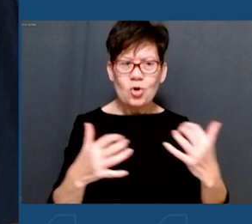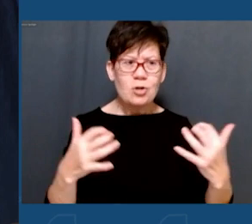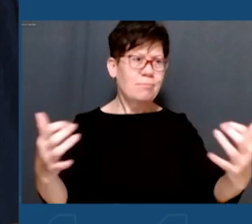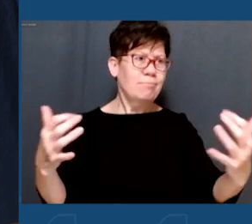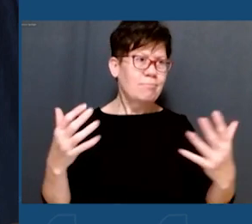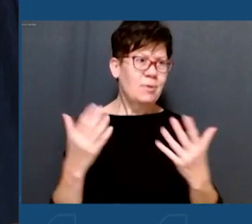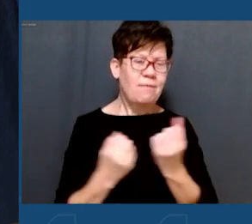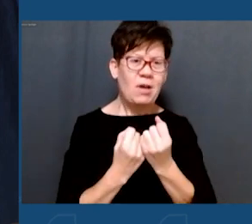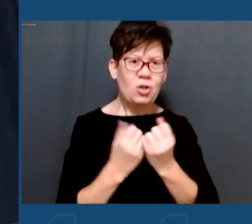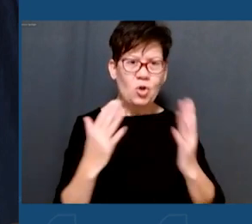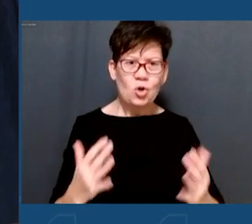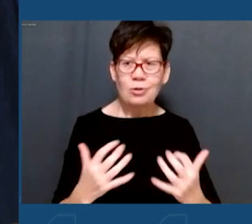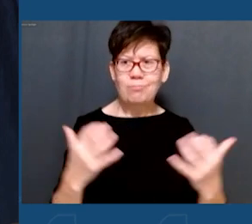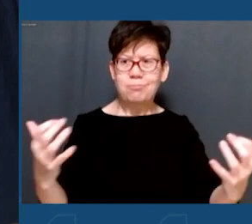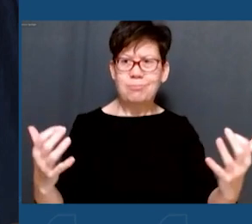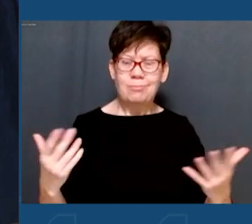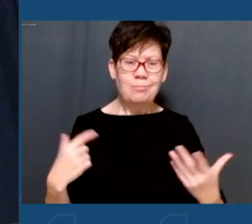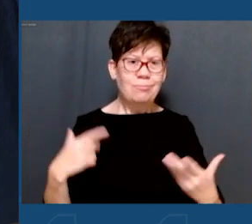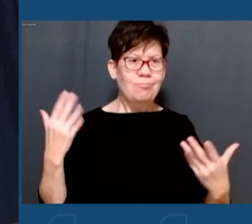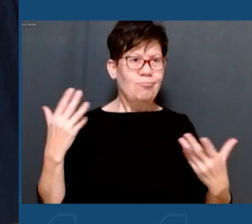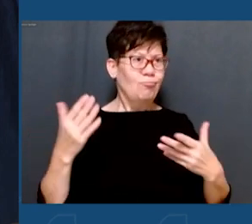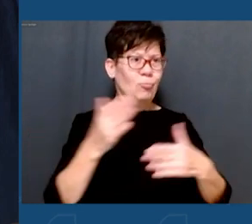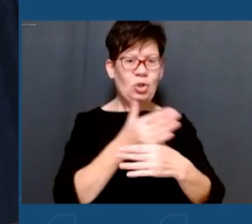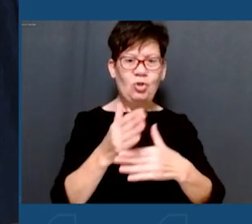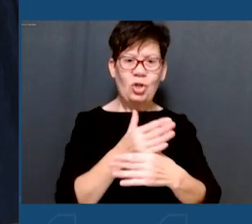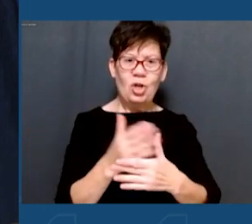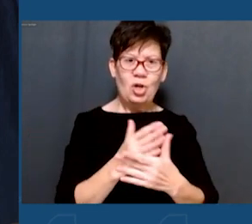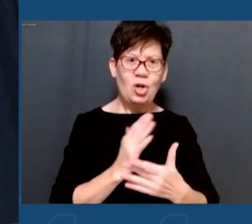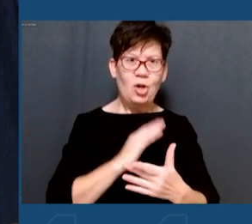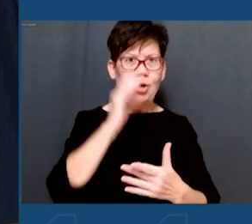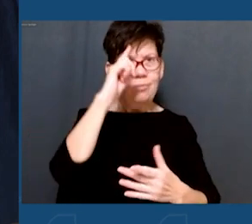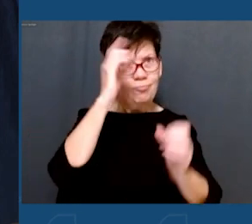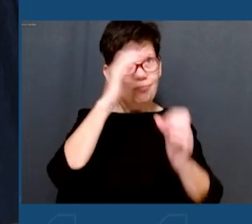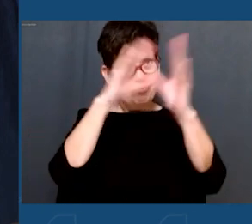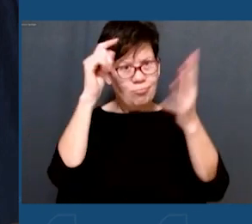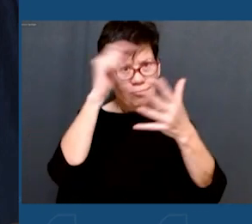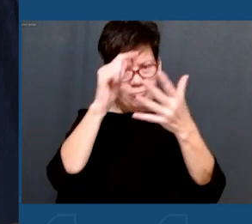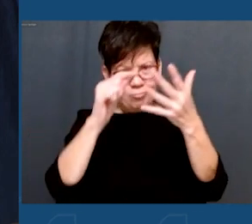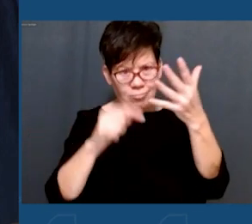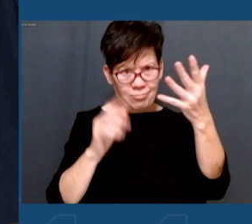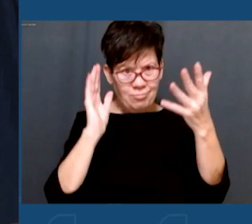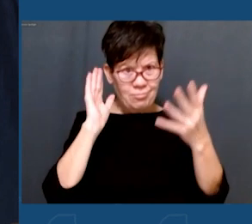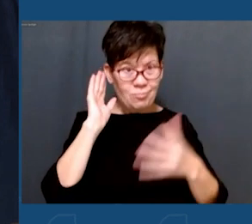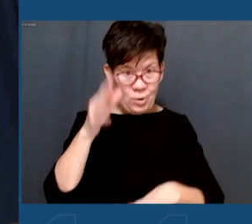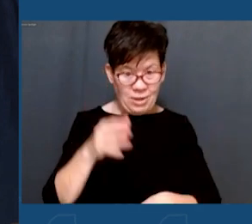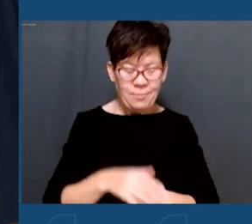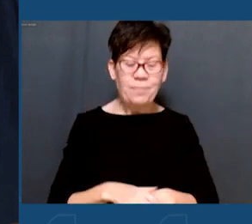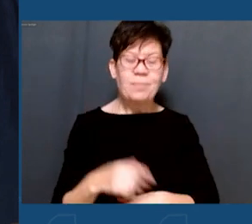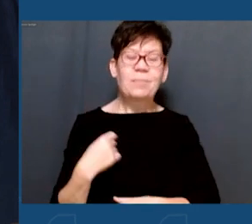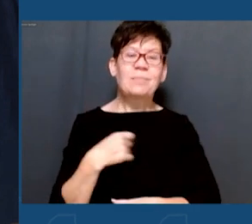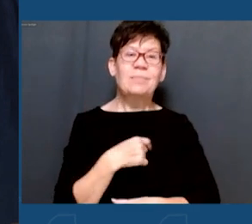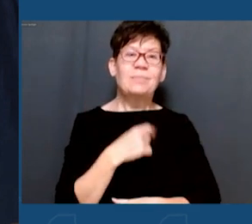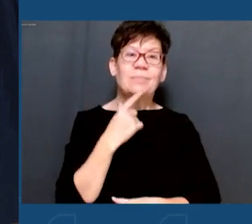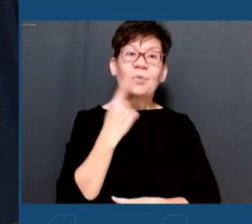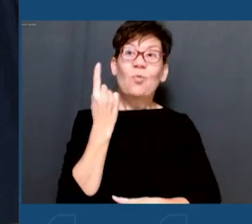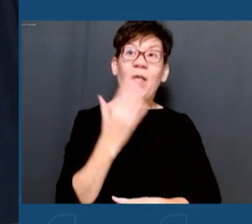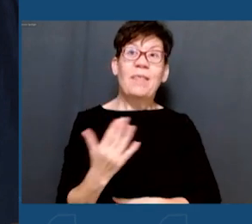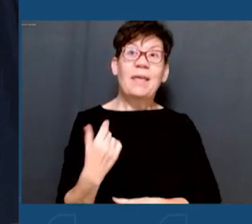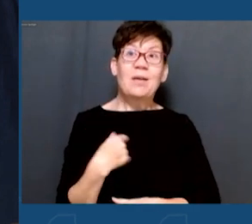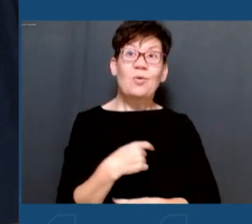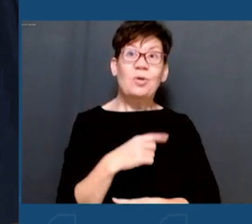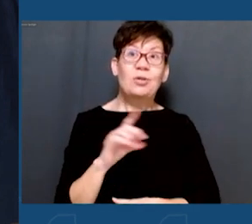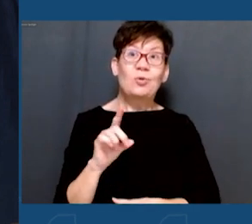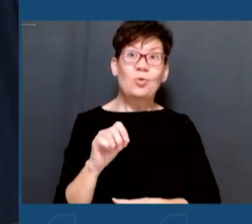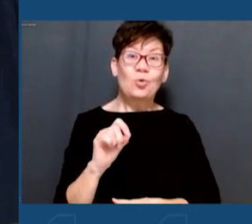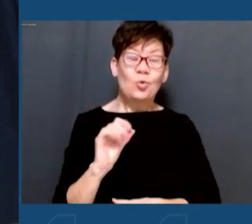going to bring to this community. We're going to connect visitors to aquatic life, and we're going to do the one thing we are so good at, and that is inspiring people